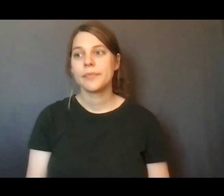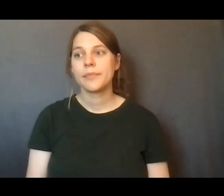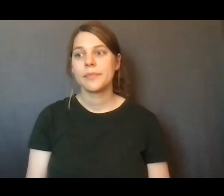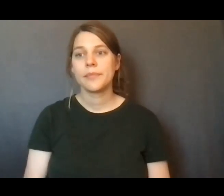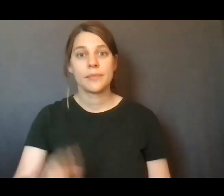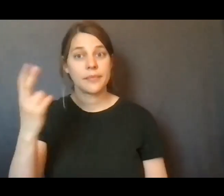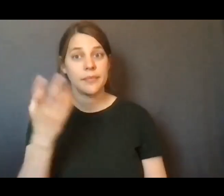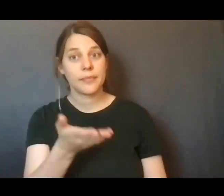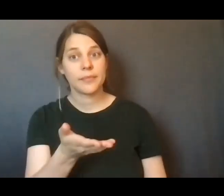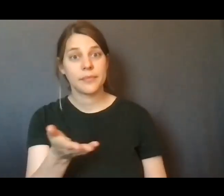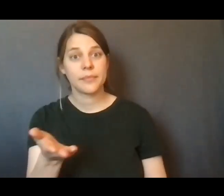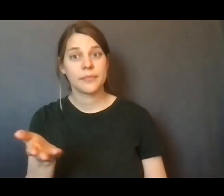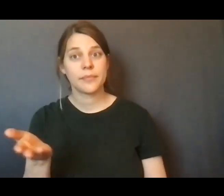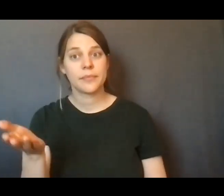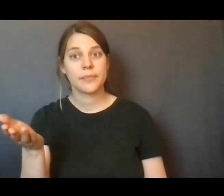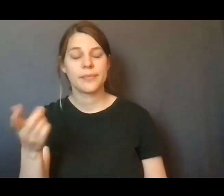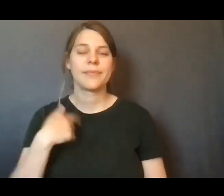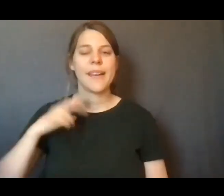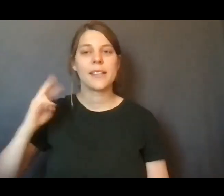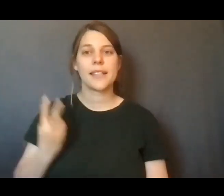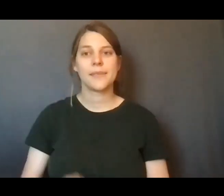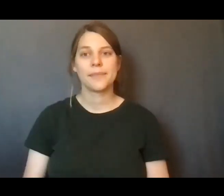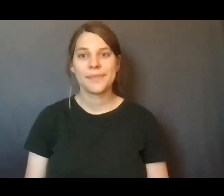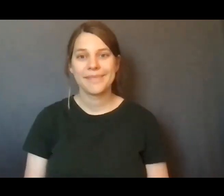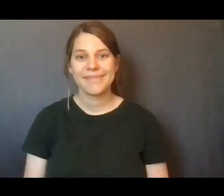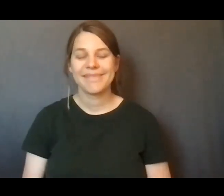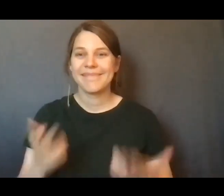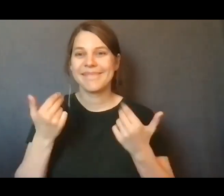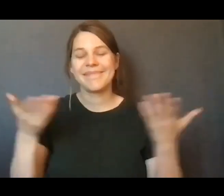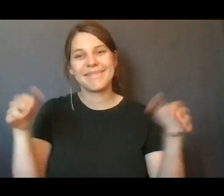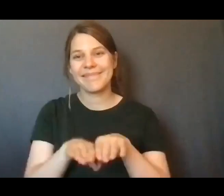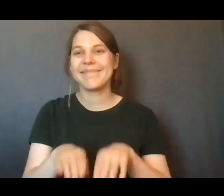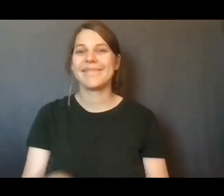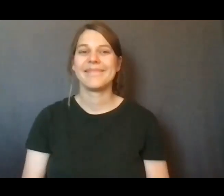Second. I'll second. We're adjourned.